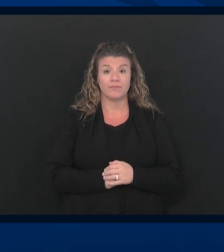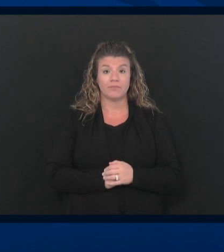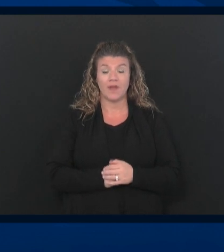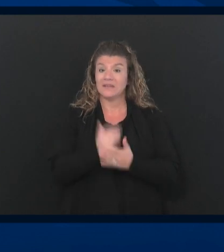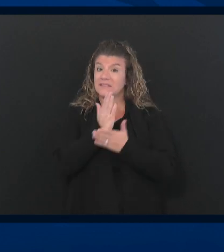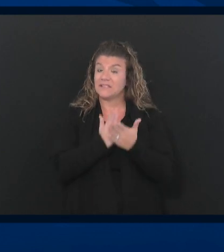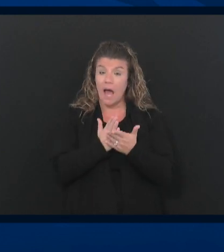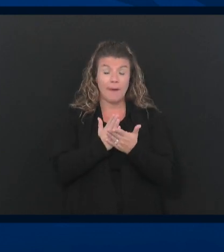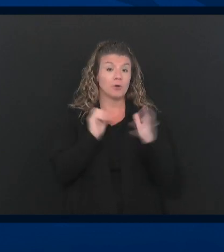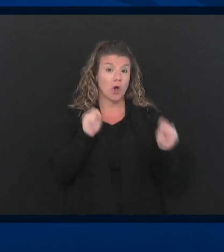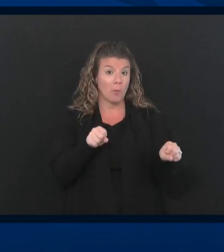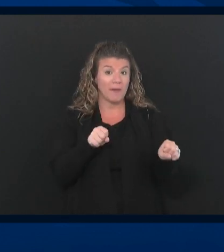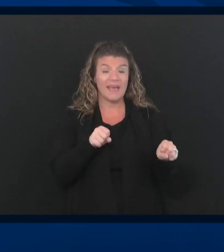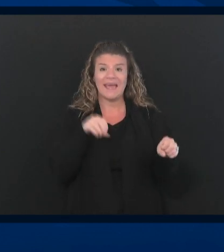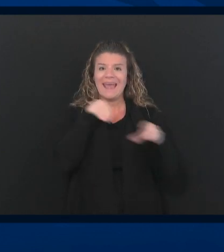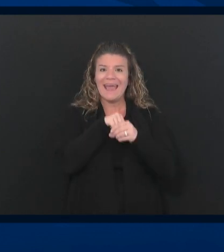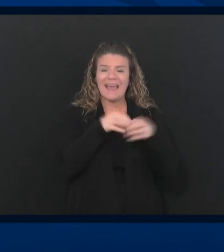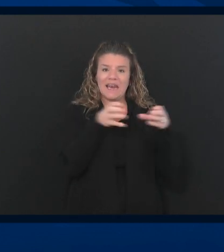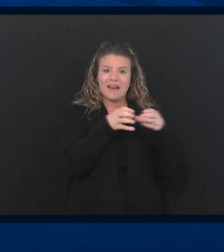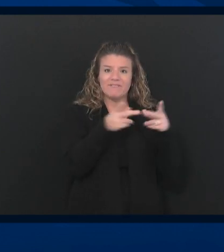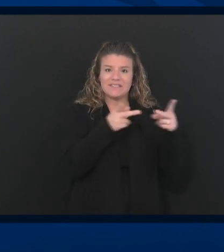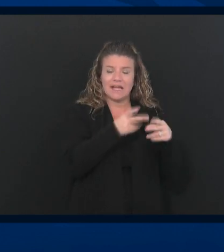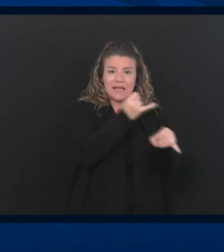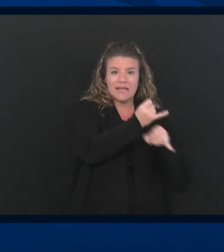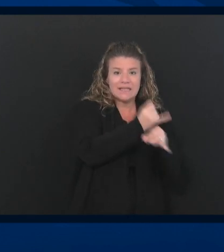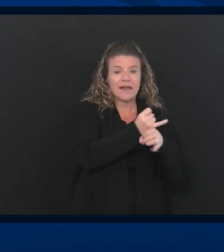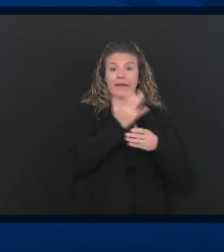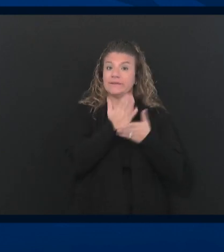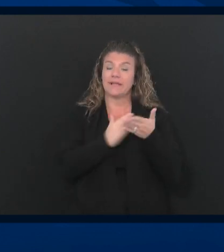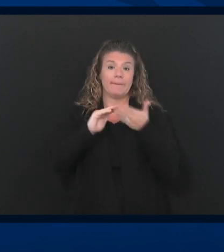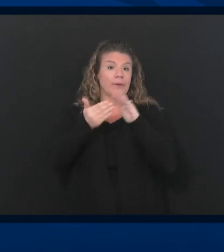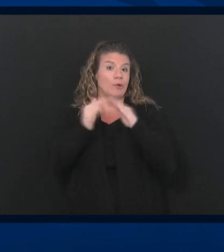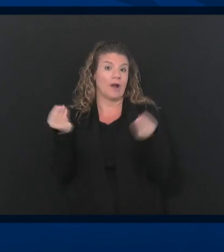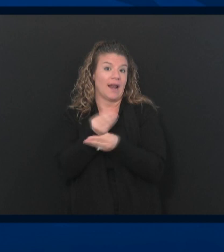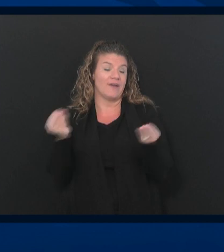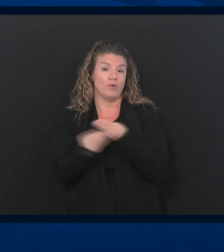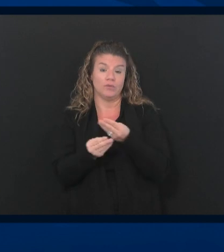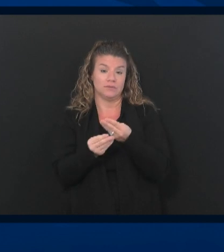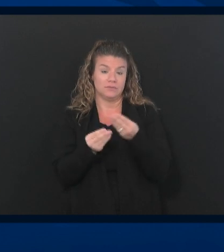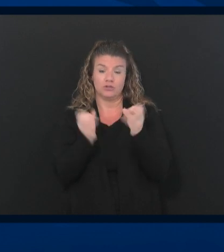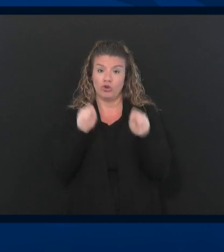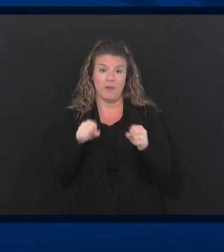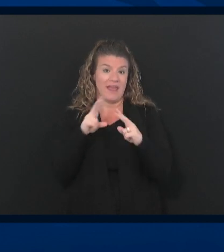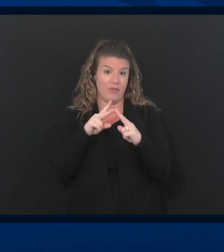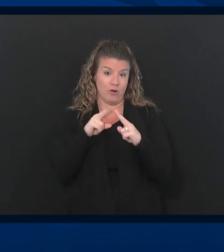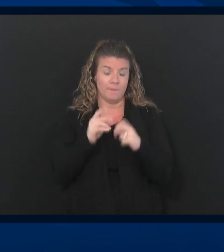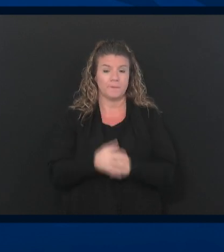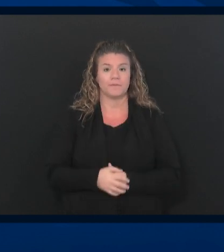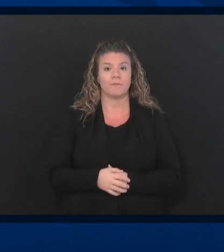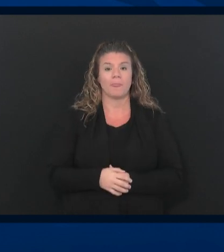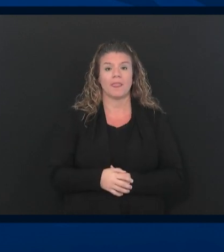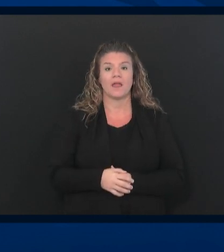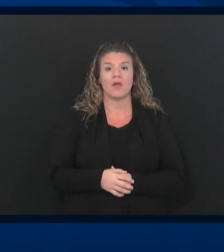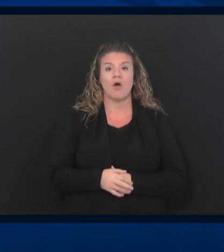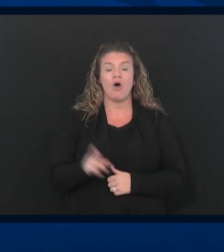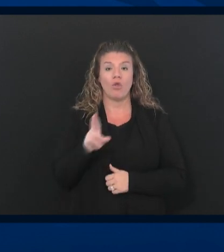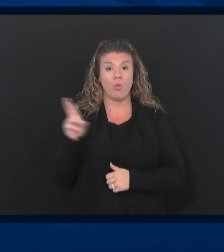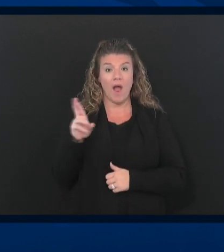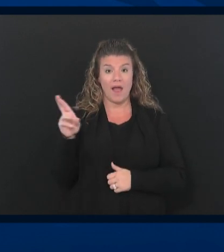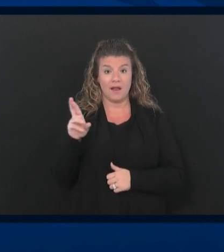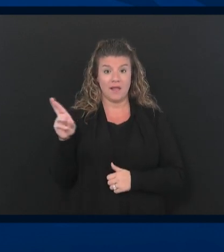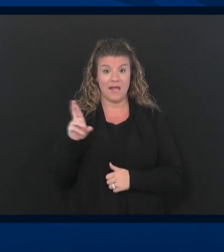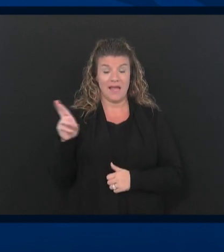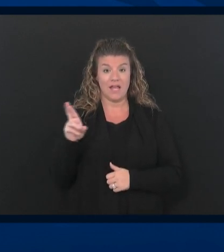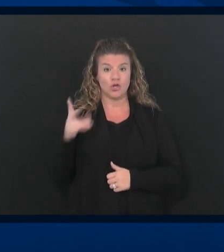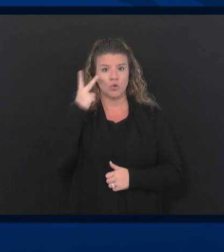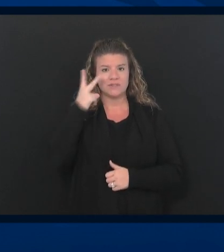facilities. Some may be related to community level transmission. On the right-hand side, you see on